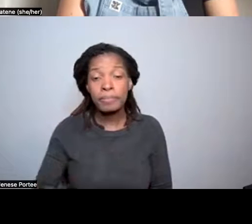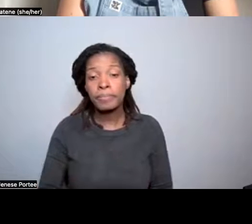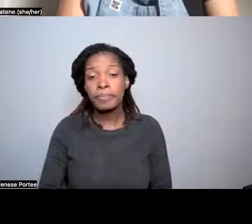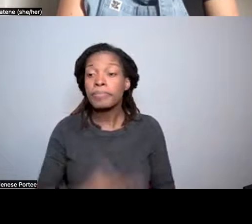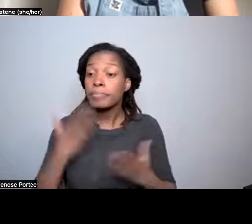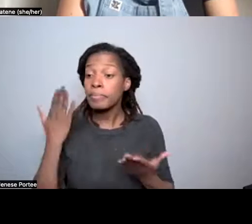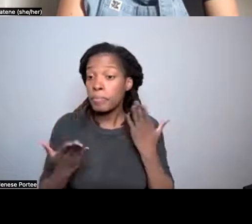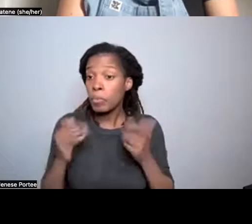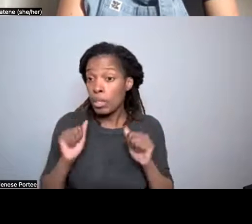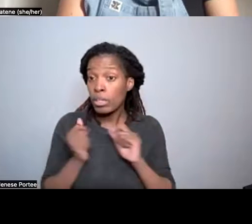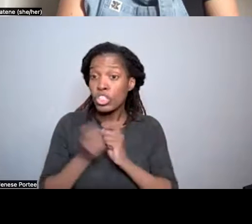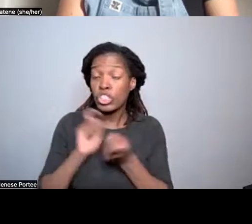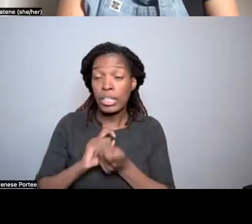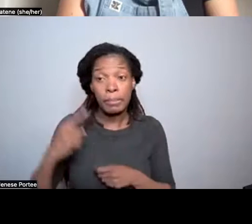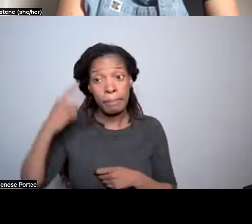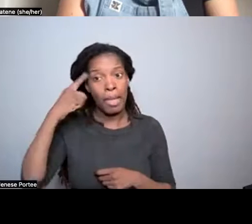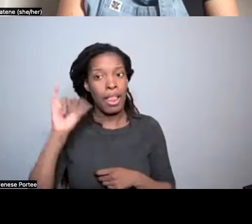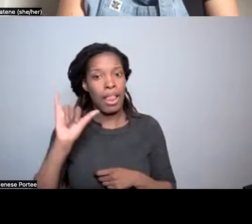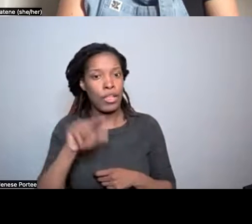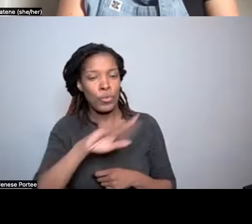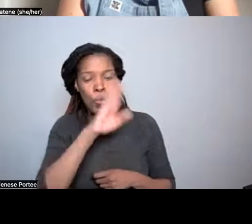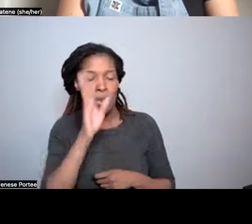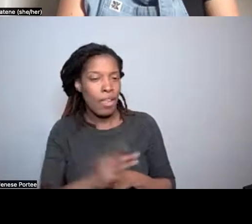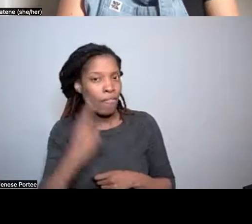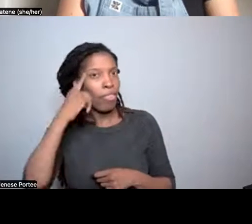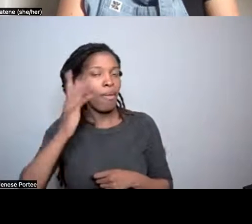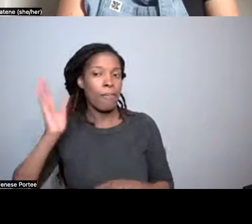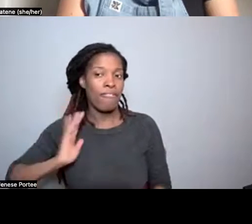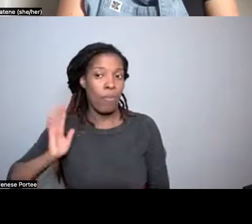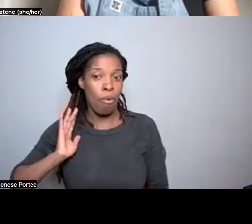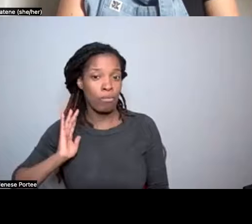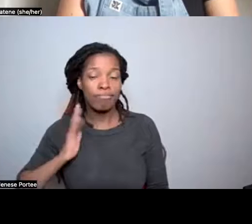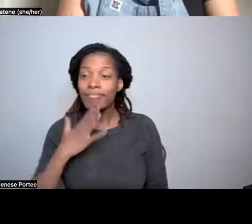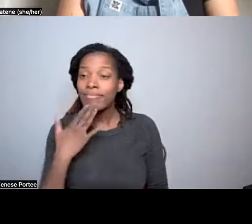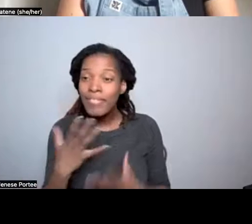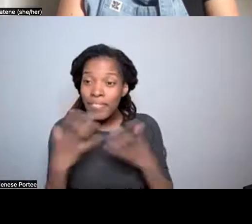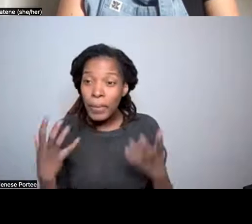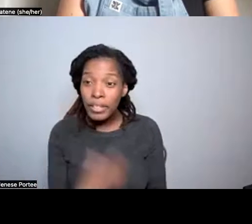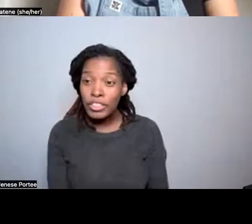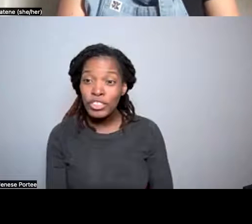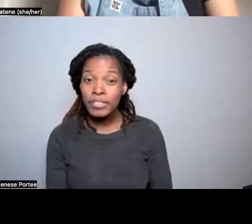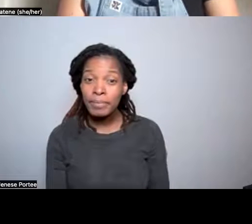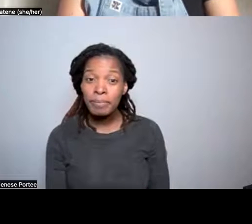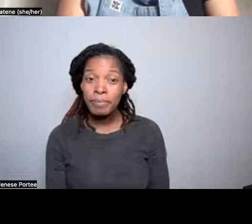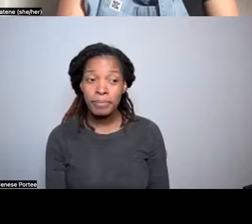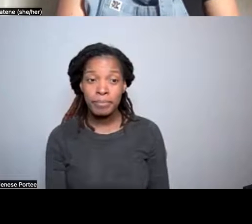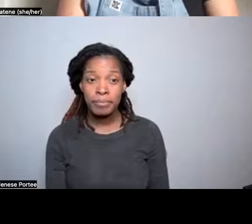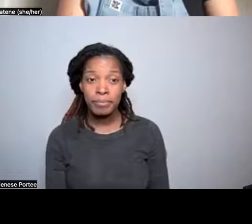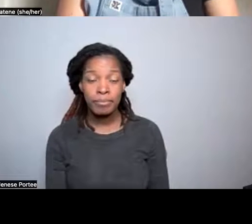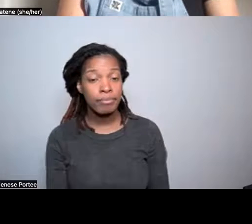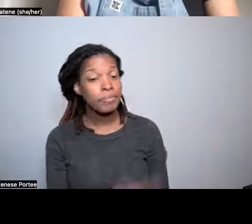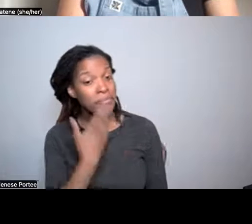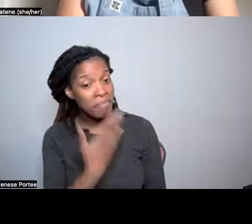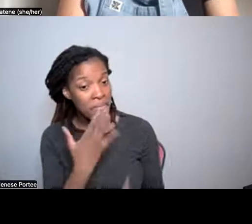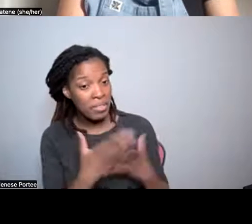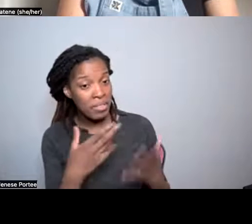change mind like you never thought before. Thank you very much. Thank you so much,